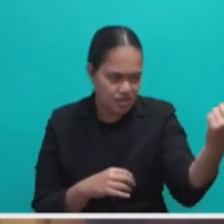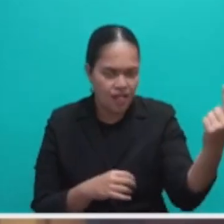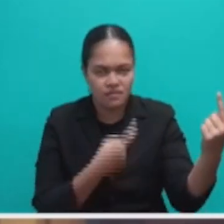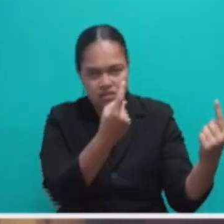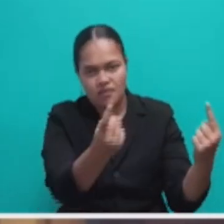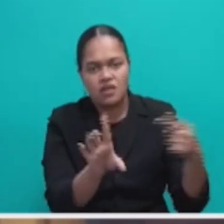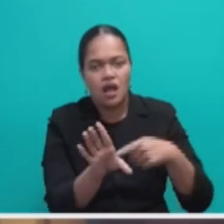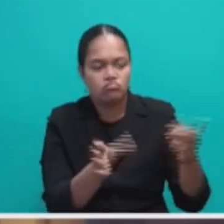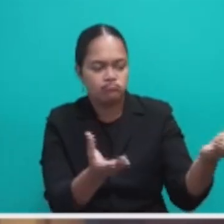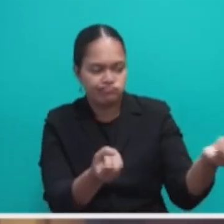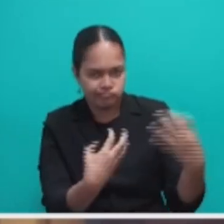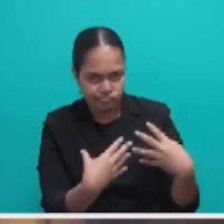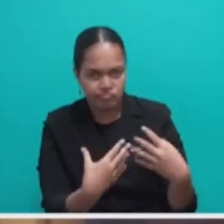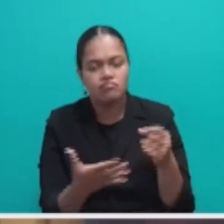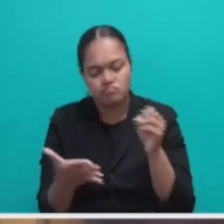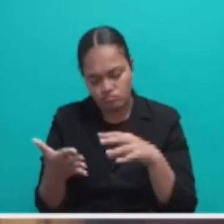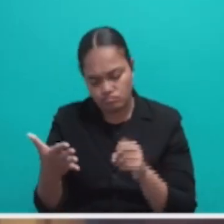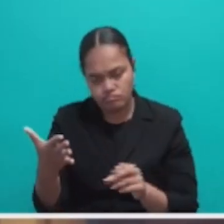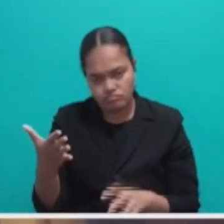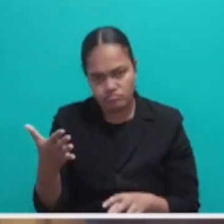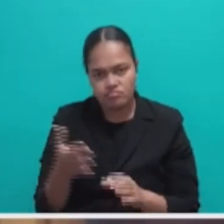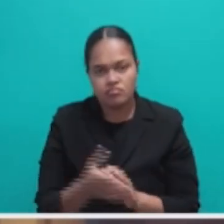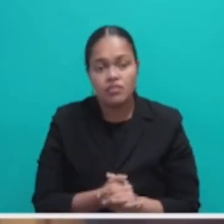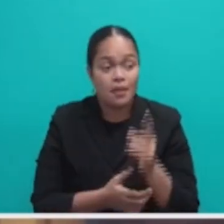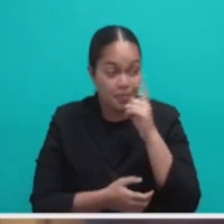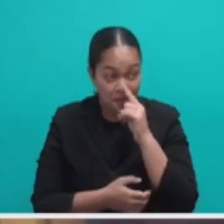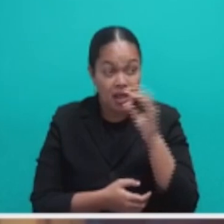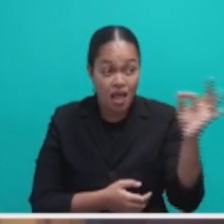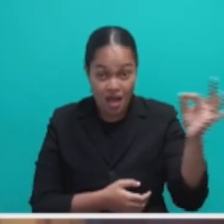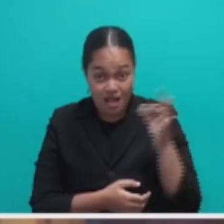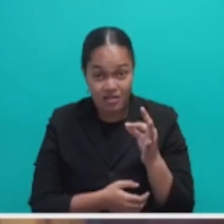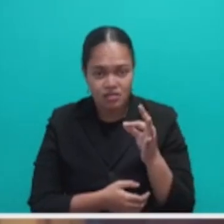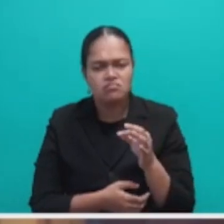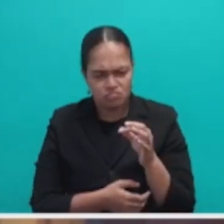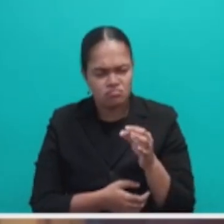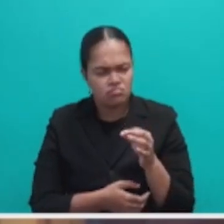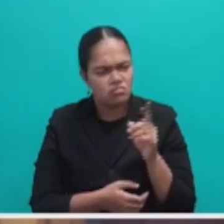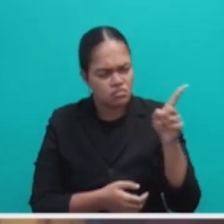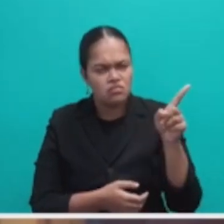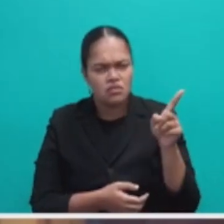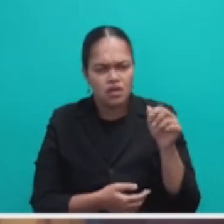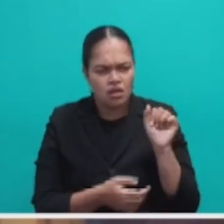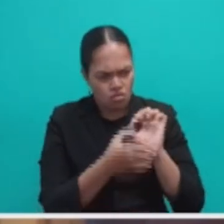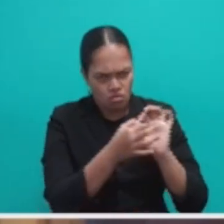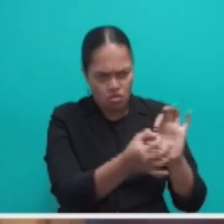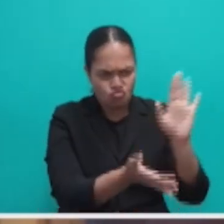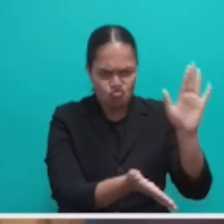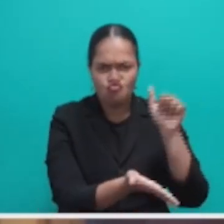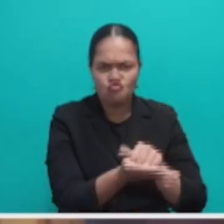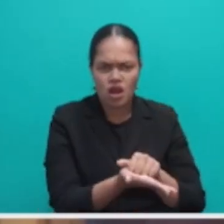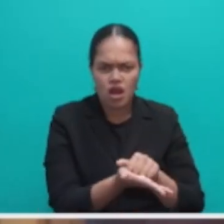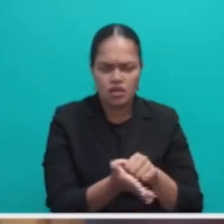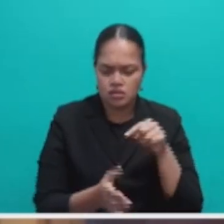witnessed. And when the people ask, they deserve an answer. Because transparency